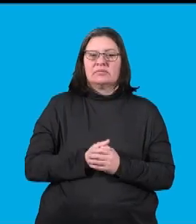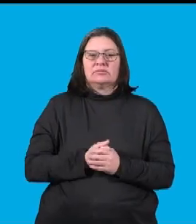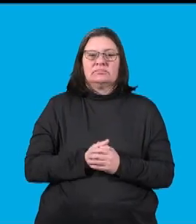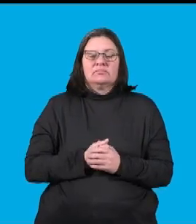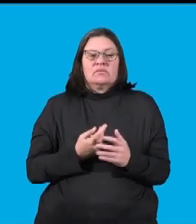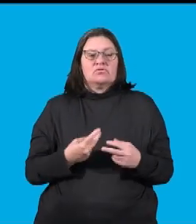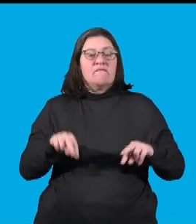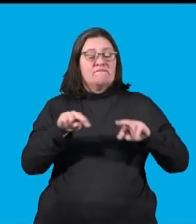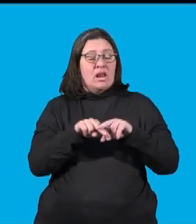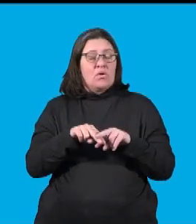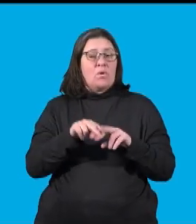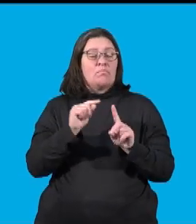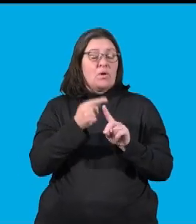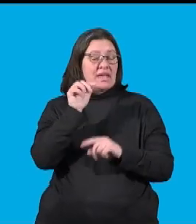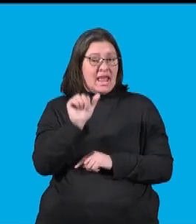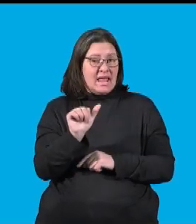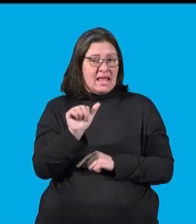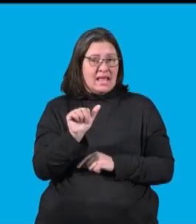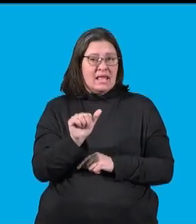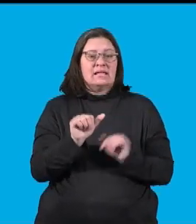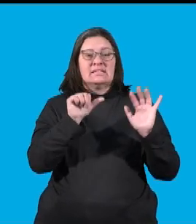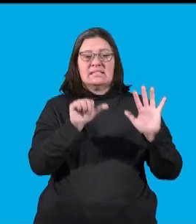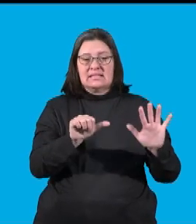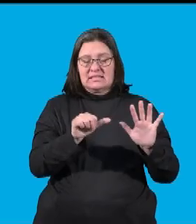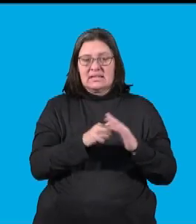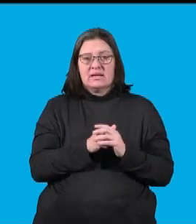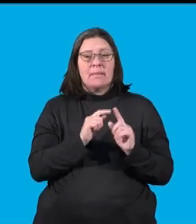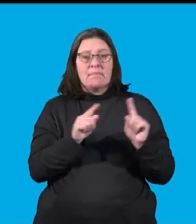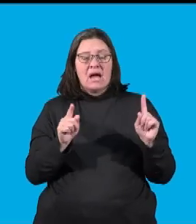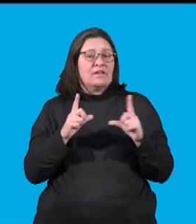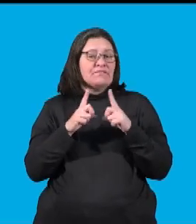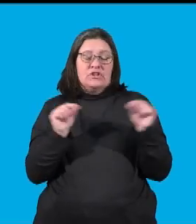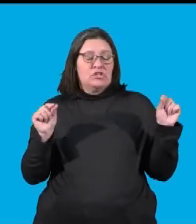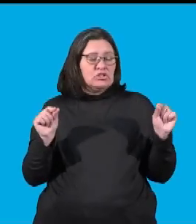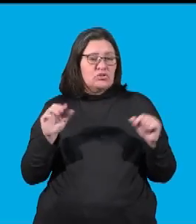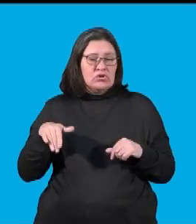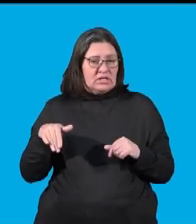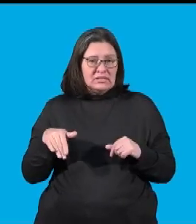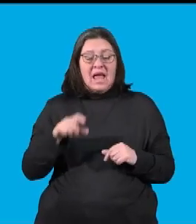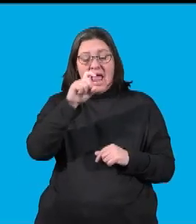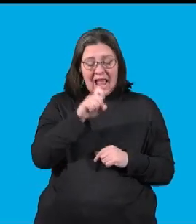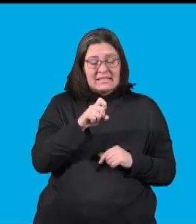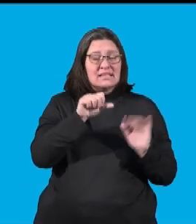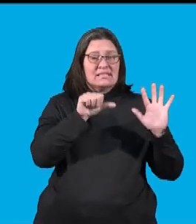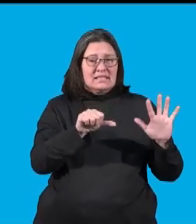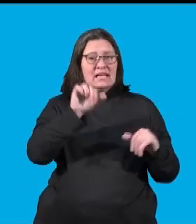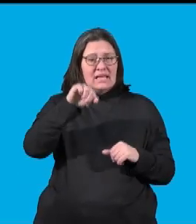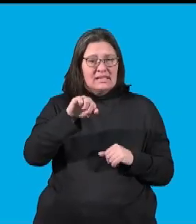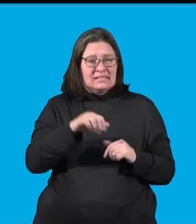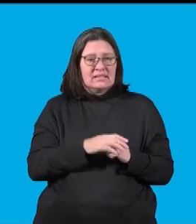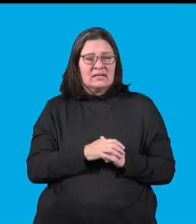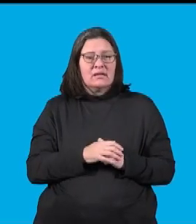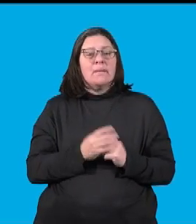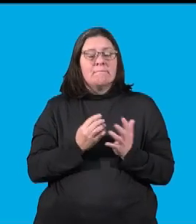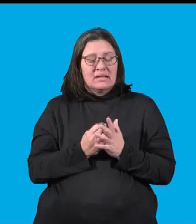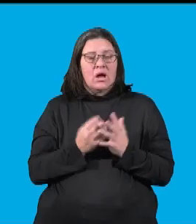that. So therefore, the value at point A is 6. But we are not done because, yes, x is equal to 6, but